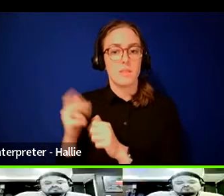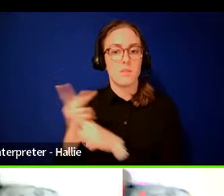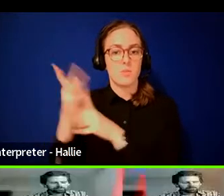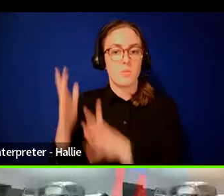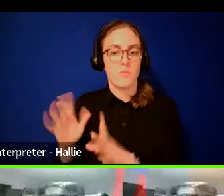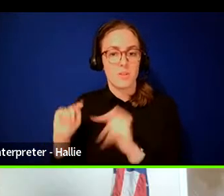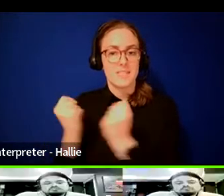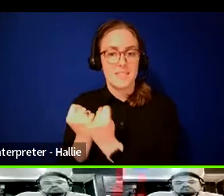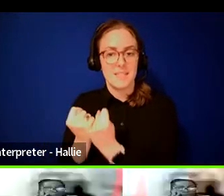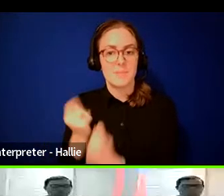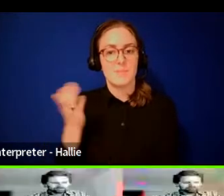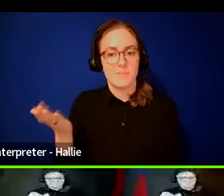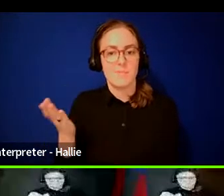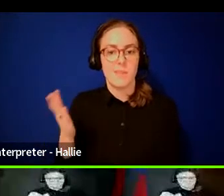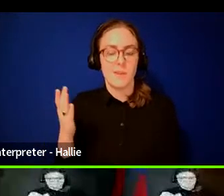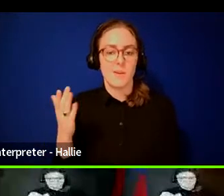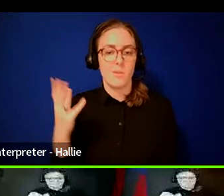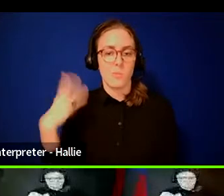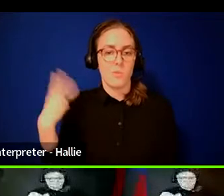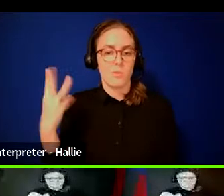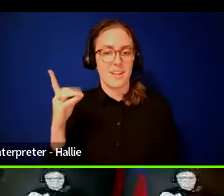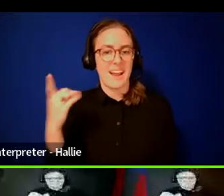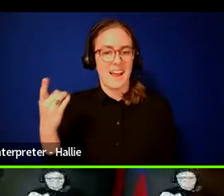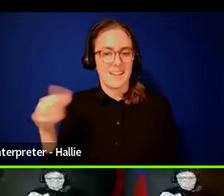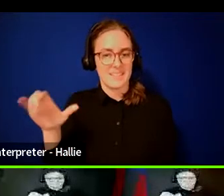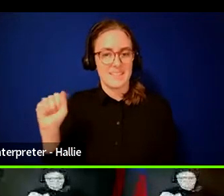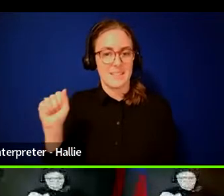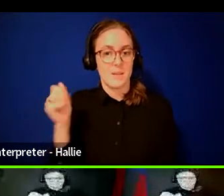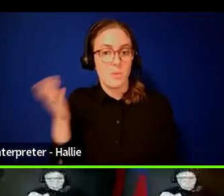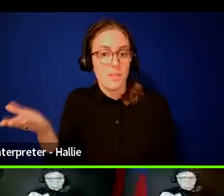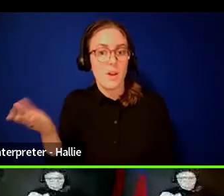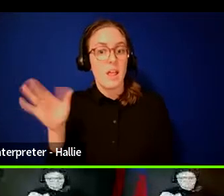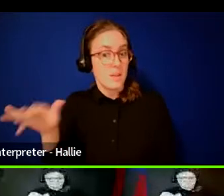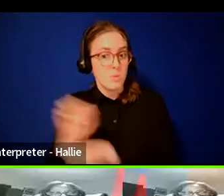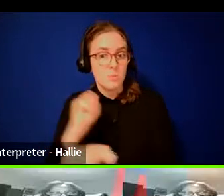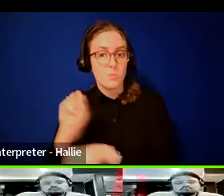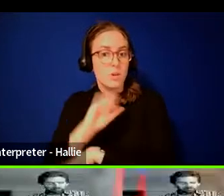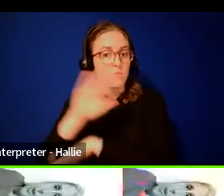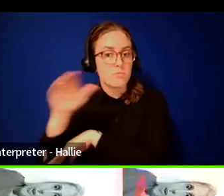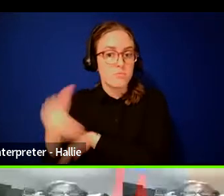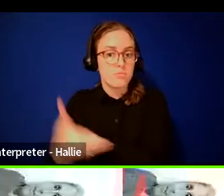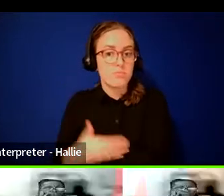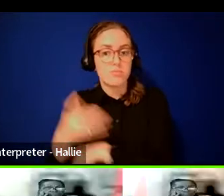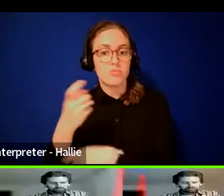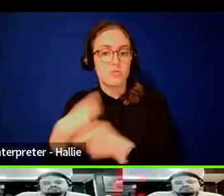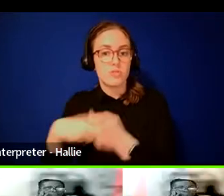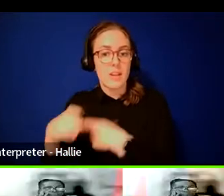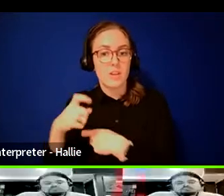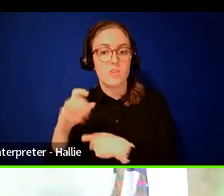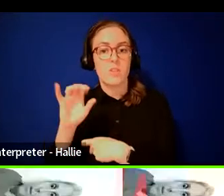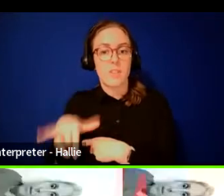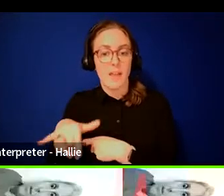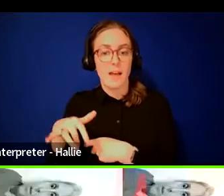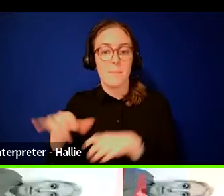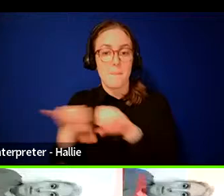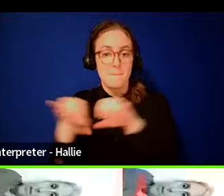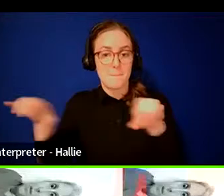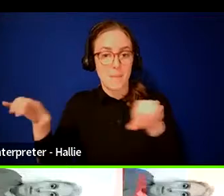at Washington Gas that were on site. You know, they worked throughout the night to change the, deteriorated